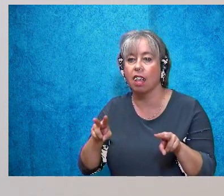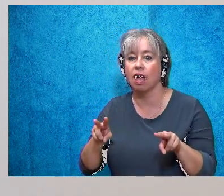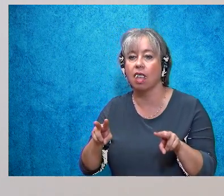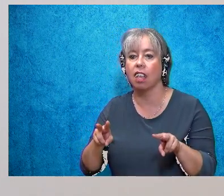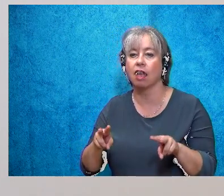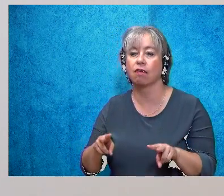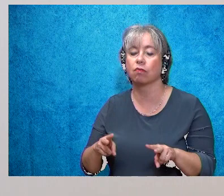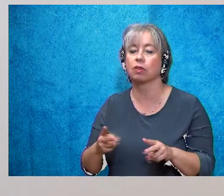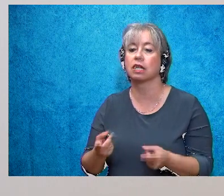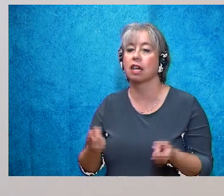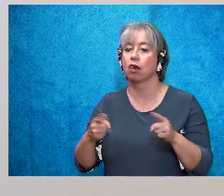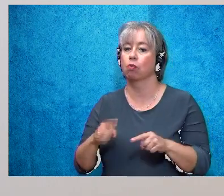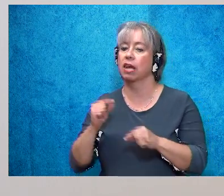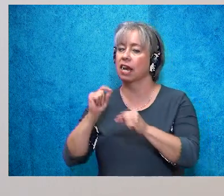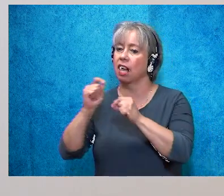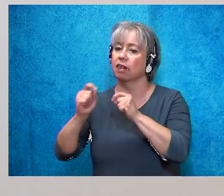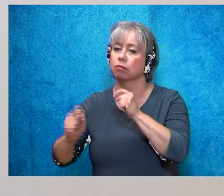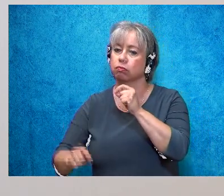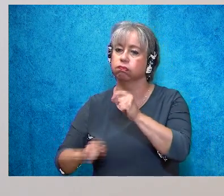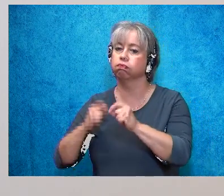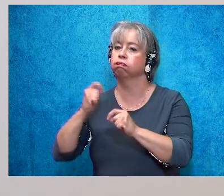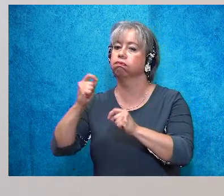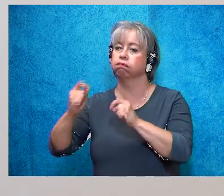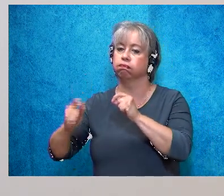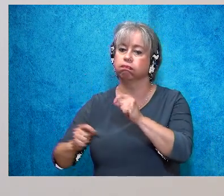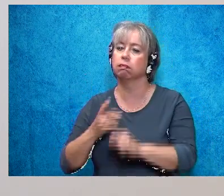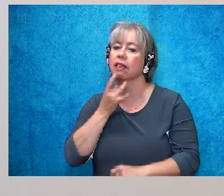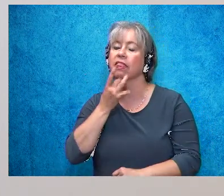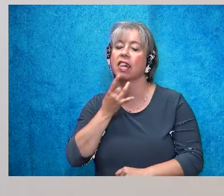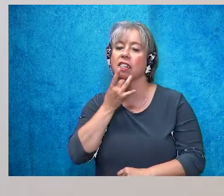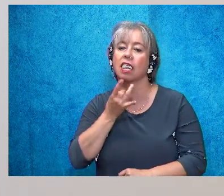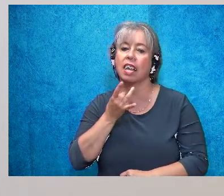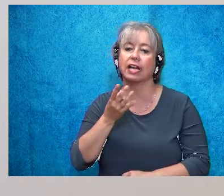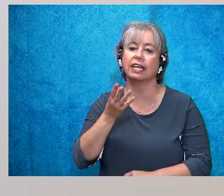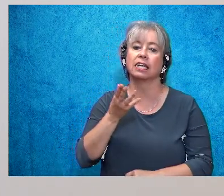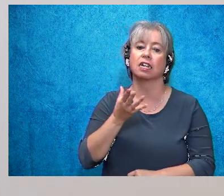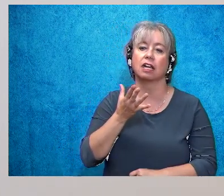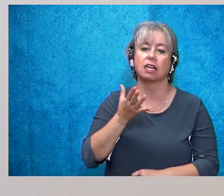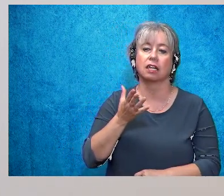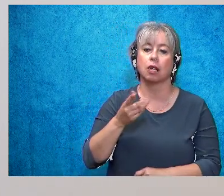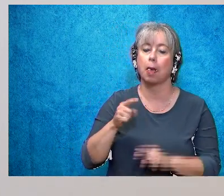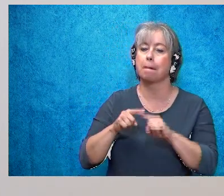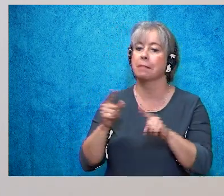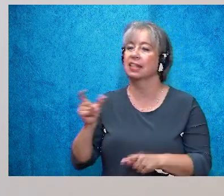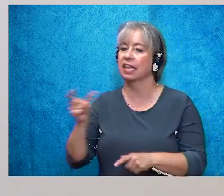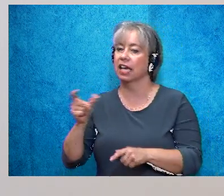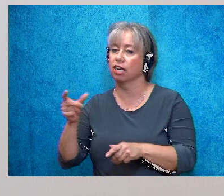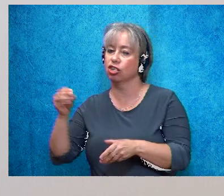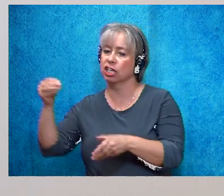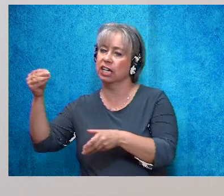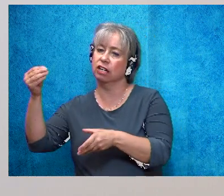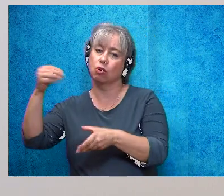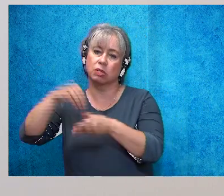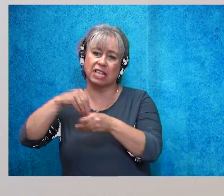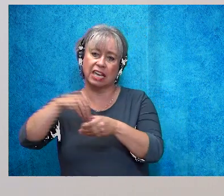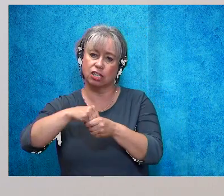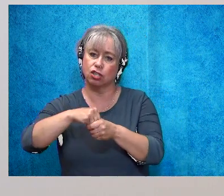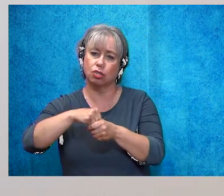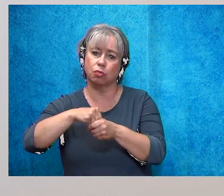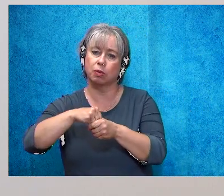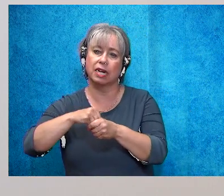So as I turn it, the light bulb turns on. But the energy going into this little contraption